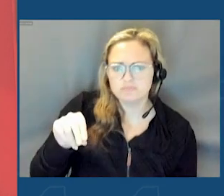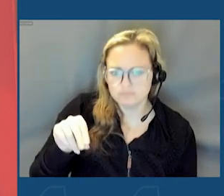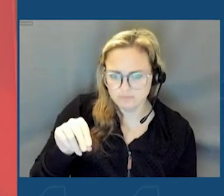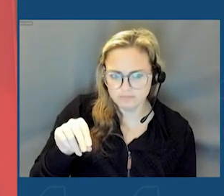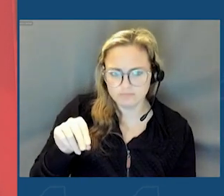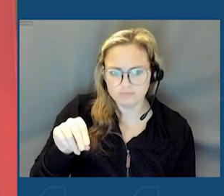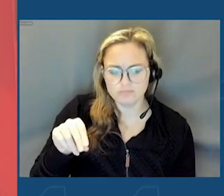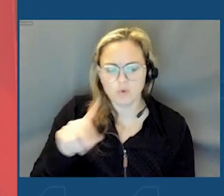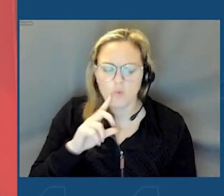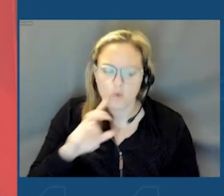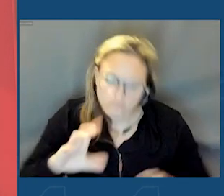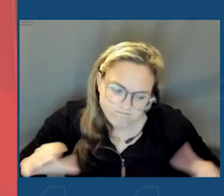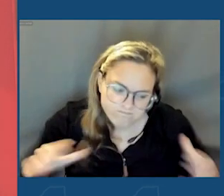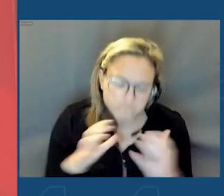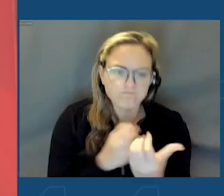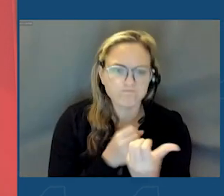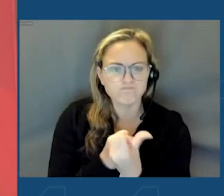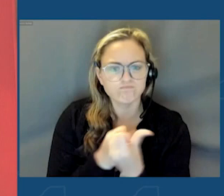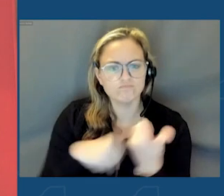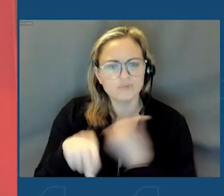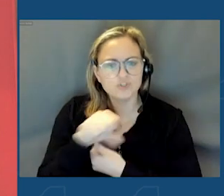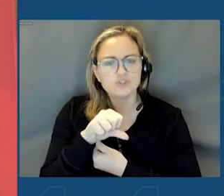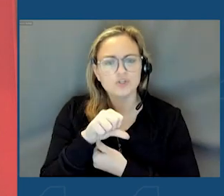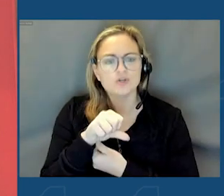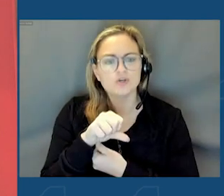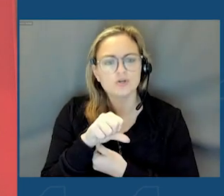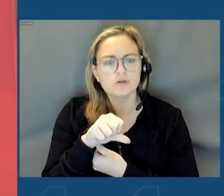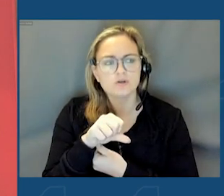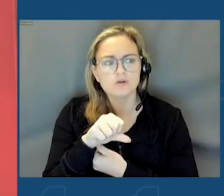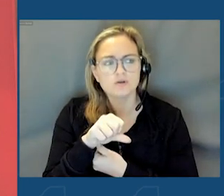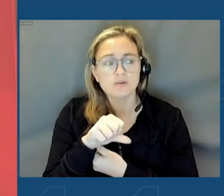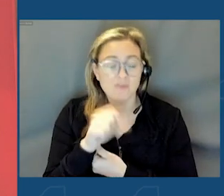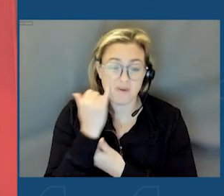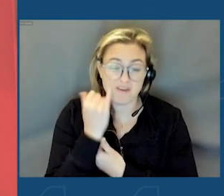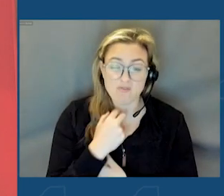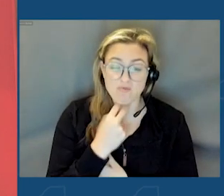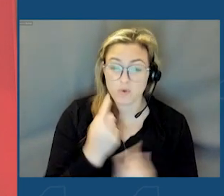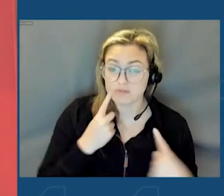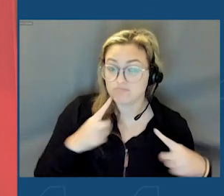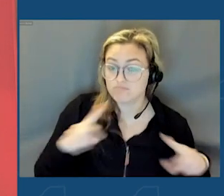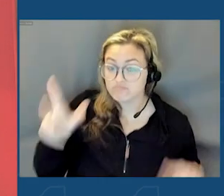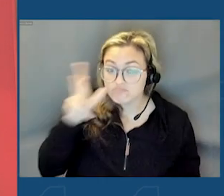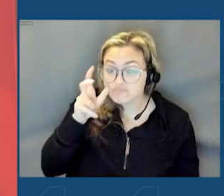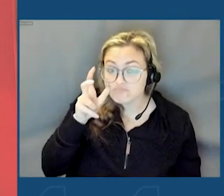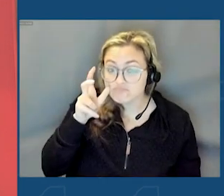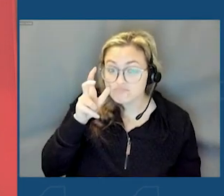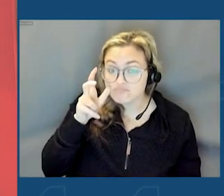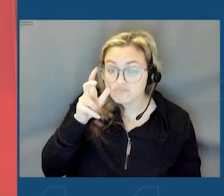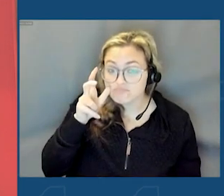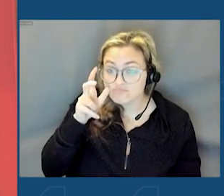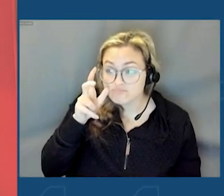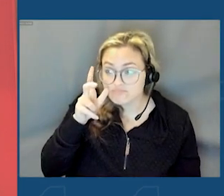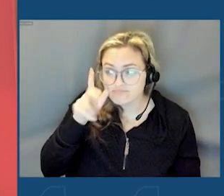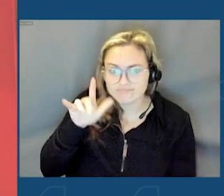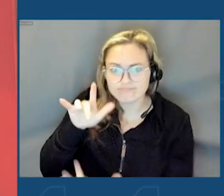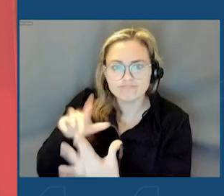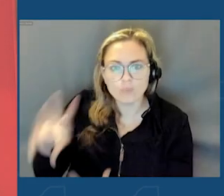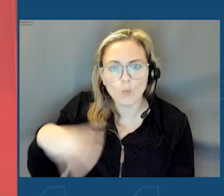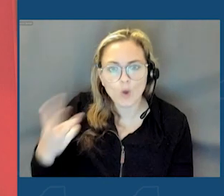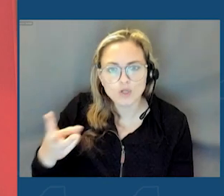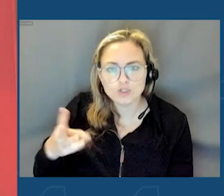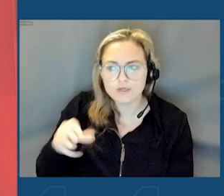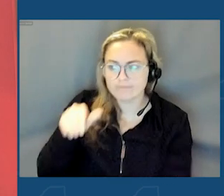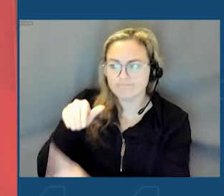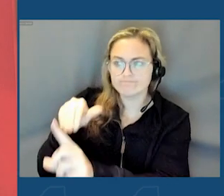banding together, or how far their voices would go, all the way to Washington, getting the attention of